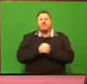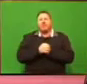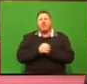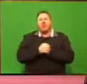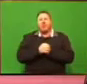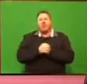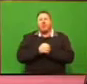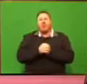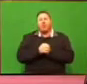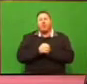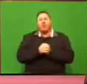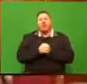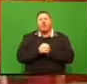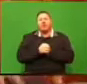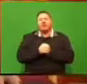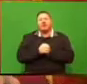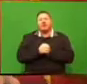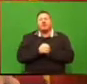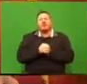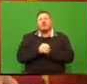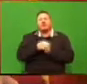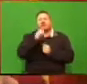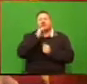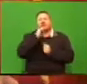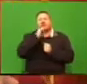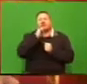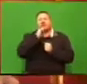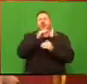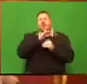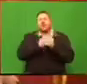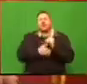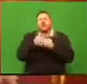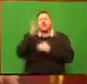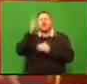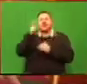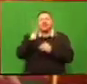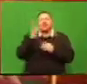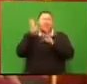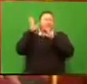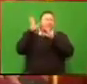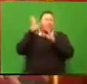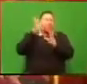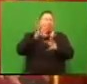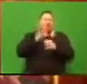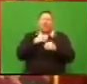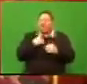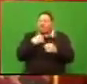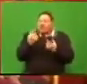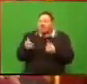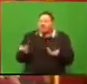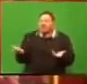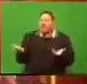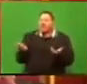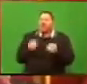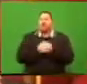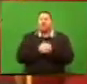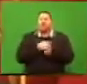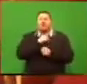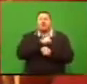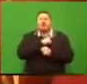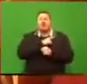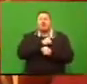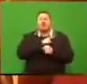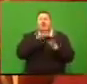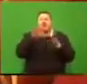that you are not protecting the speaker on the podium. He's being drowned. I've just done that. Because people are losing